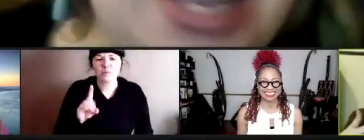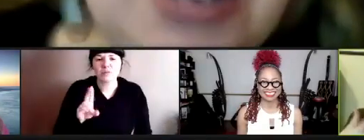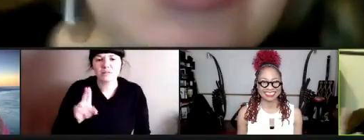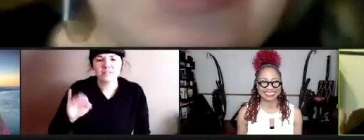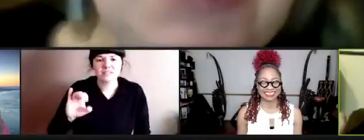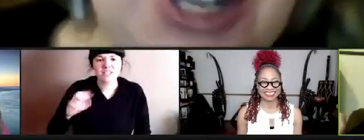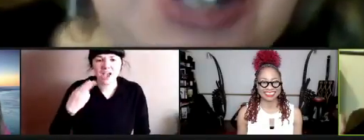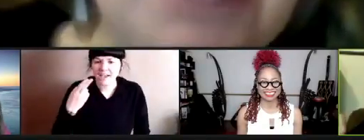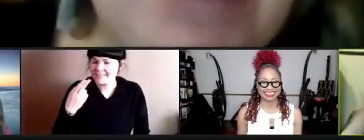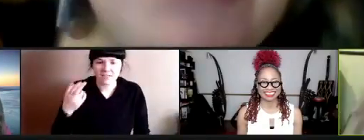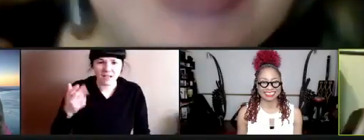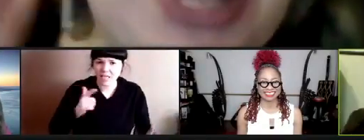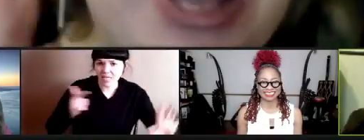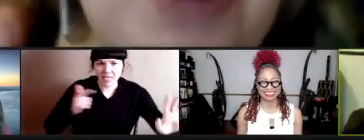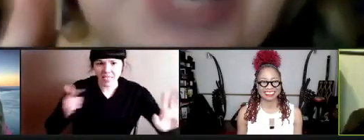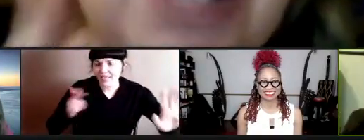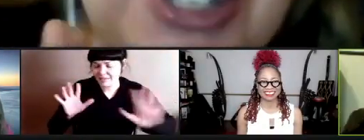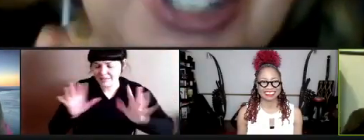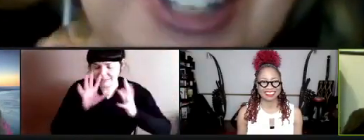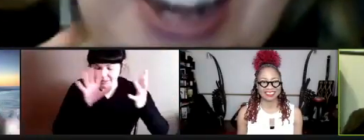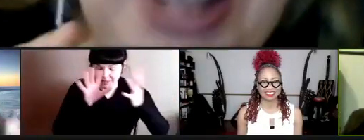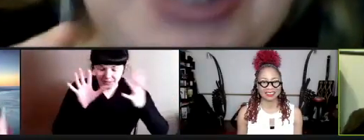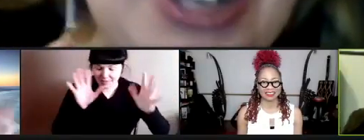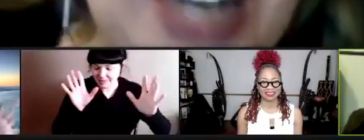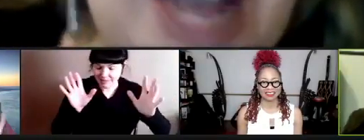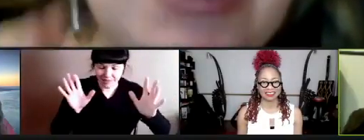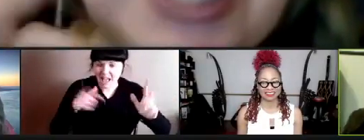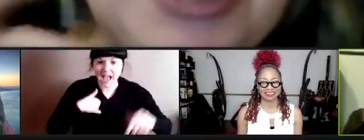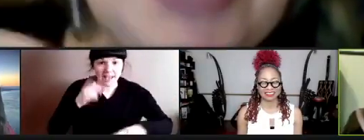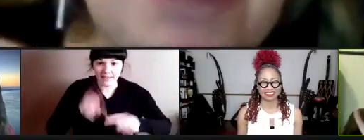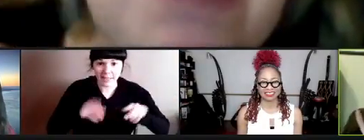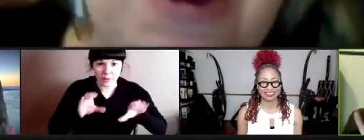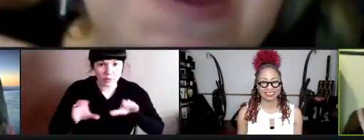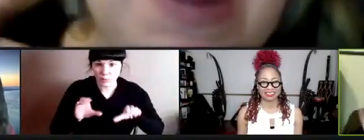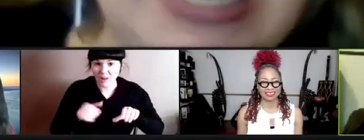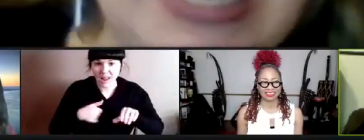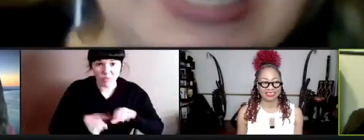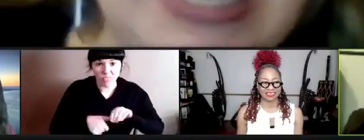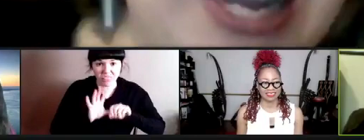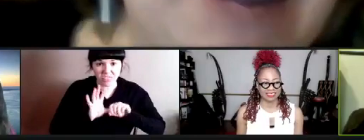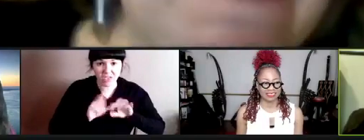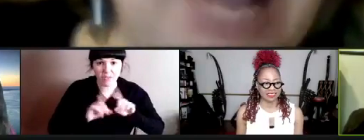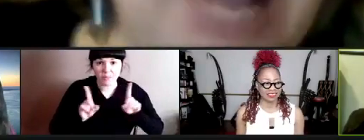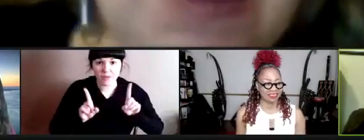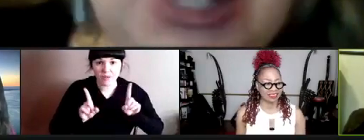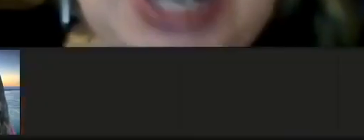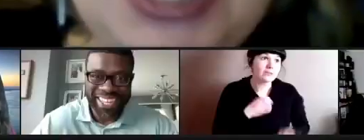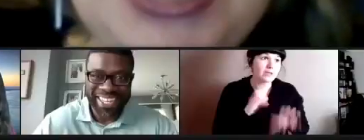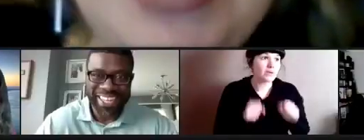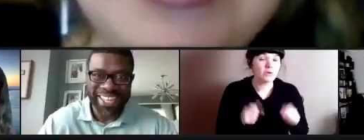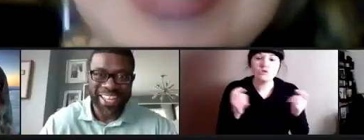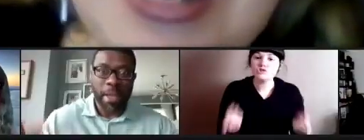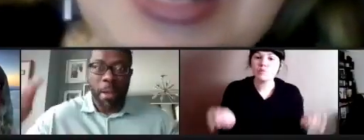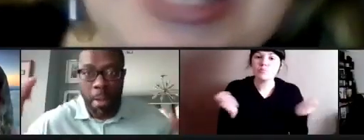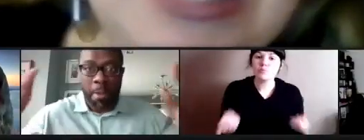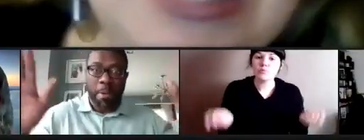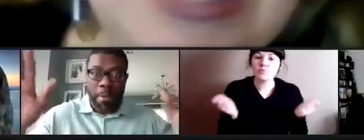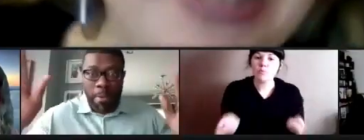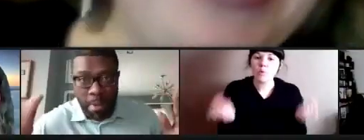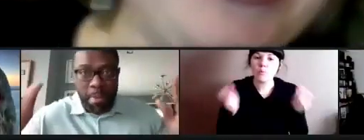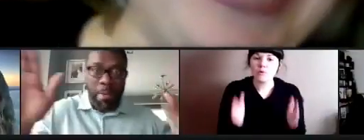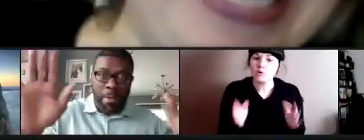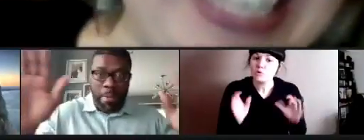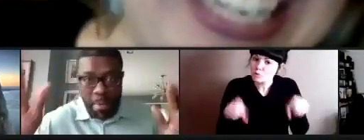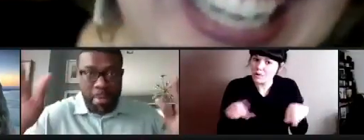I can't do double dutch, but I wish, I always wish that I could. I was a good jump roper, but not double dutch. Cindy,